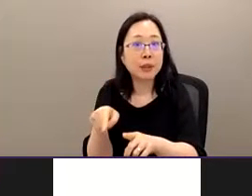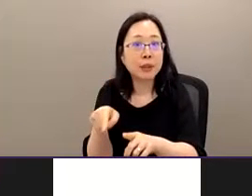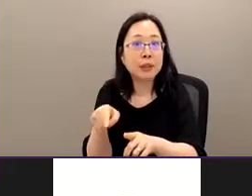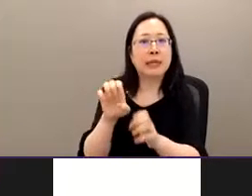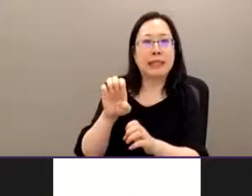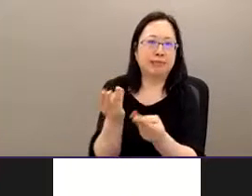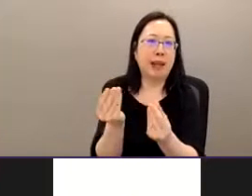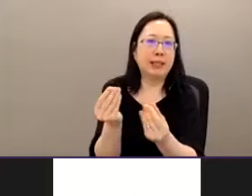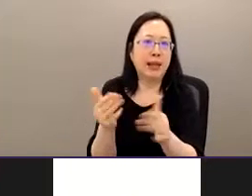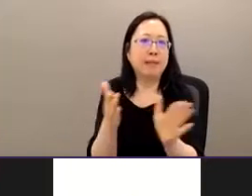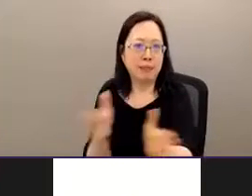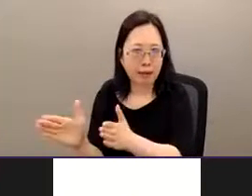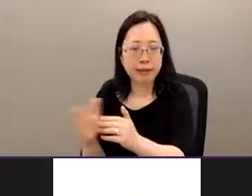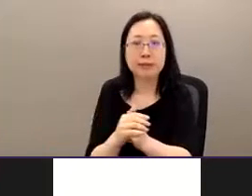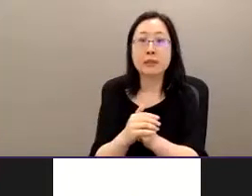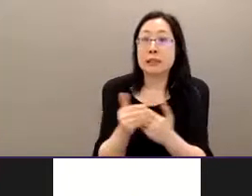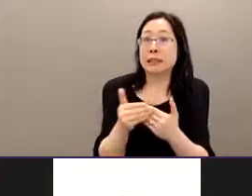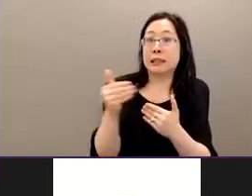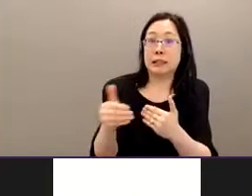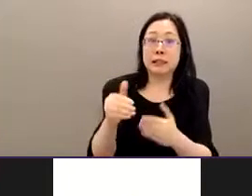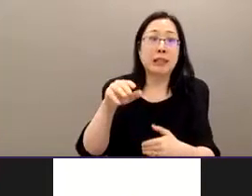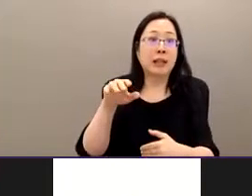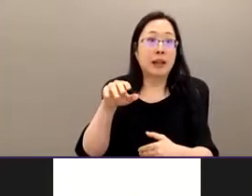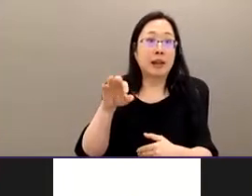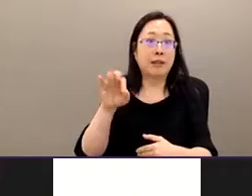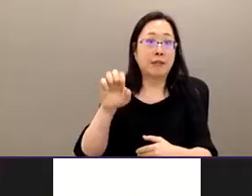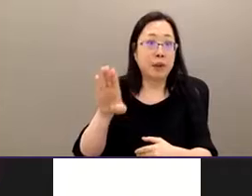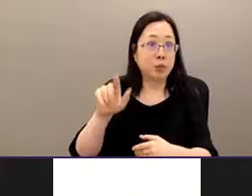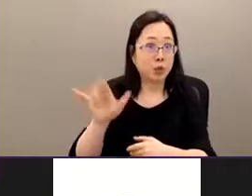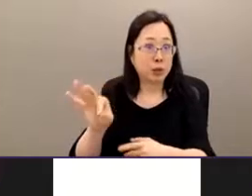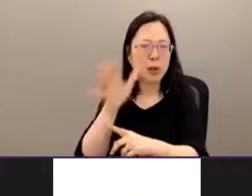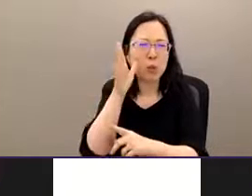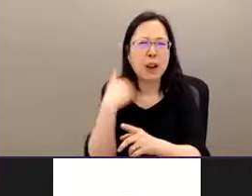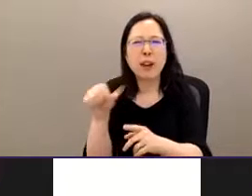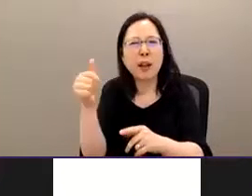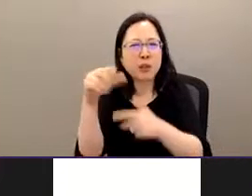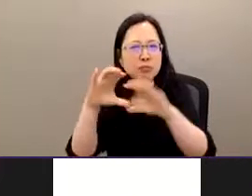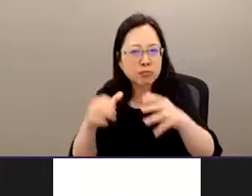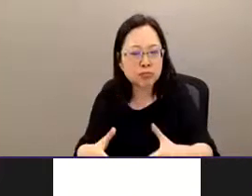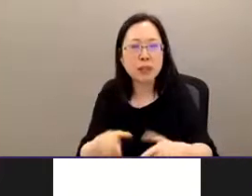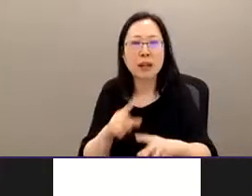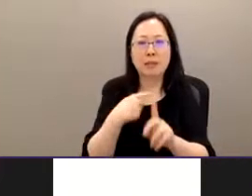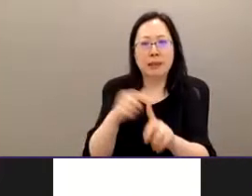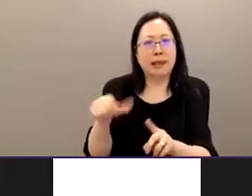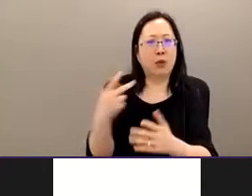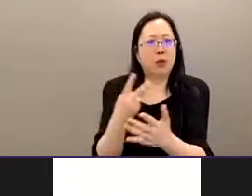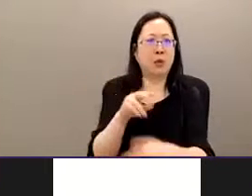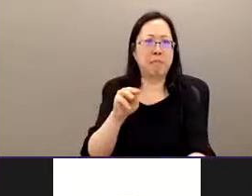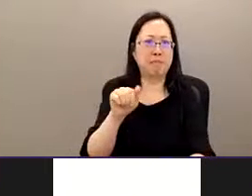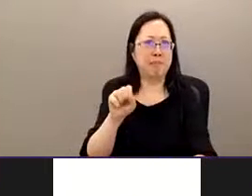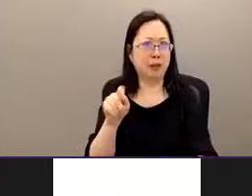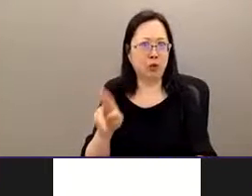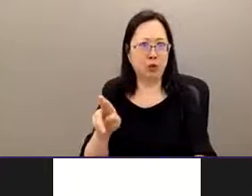also having a provincial conference on the 29th and some master classes on the 30th and 31st. So there'll be more